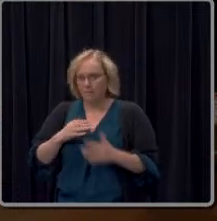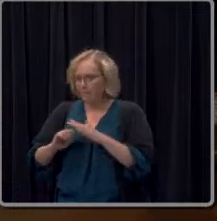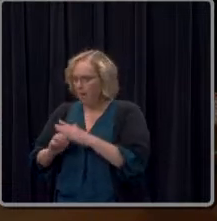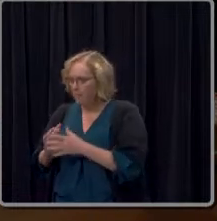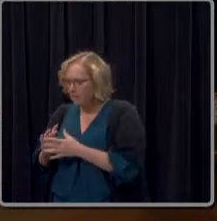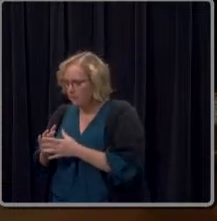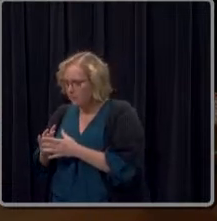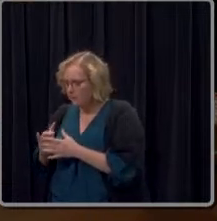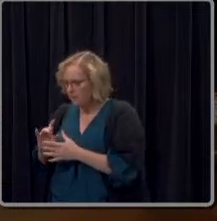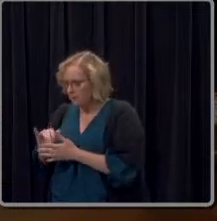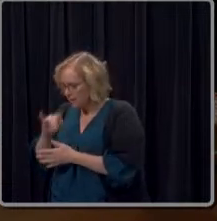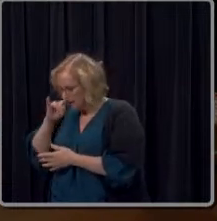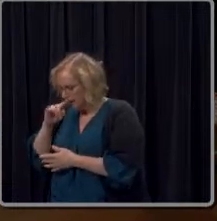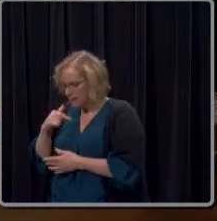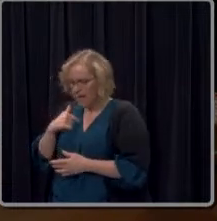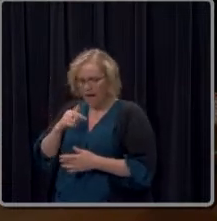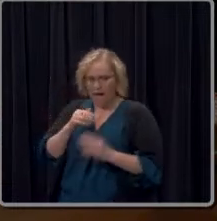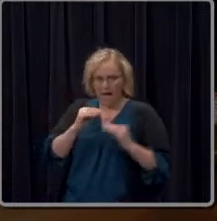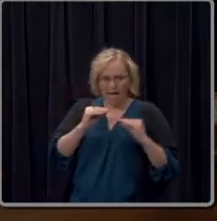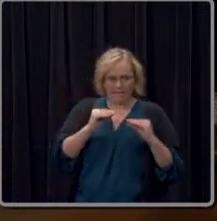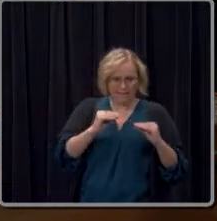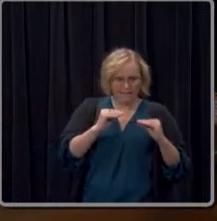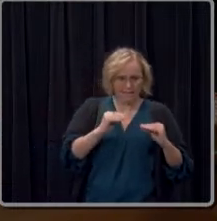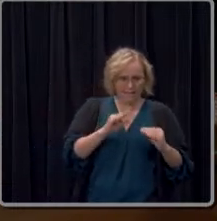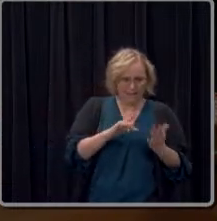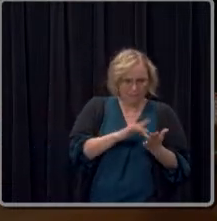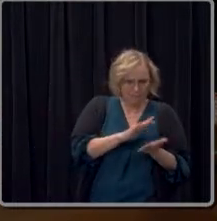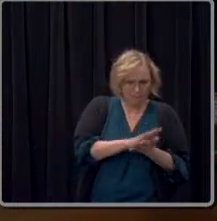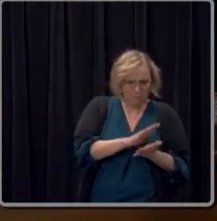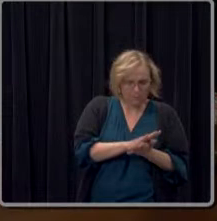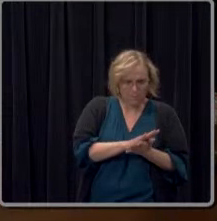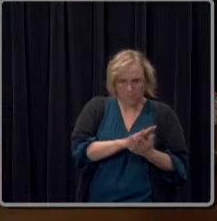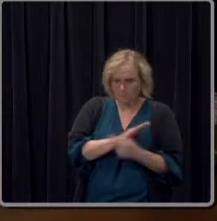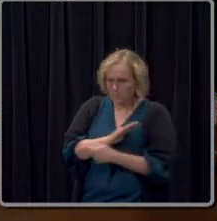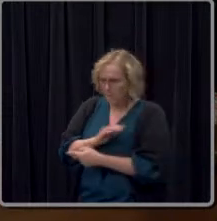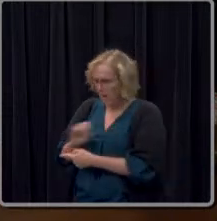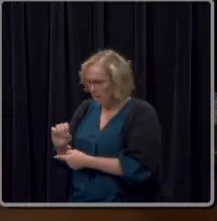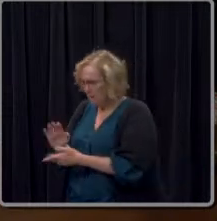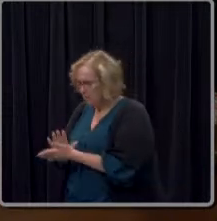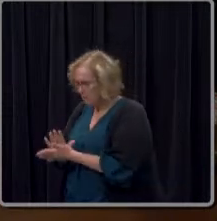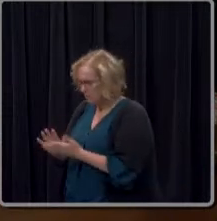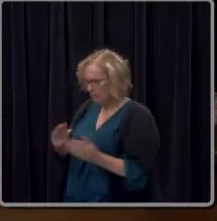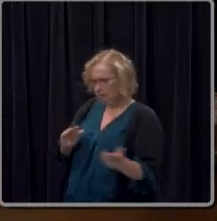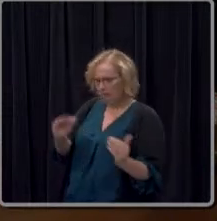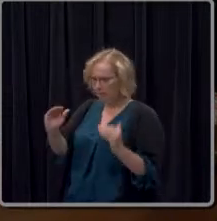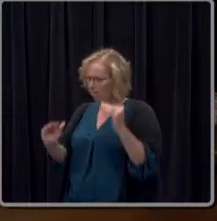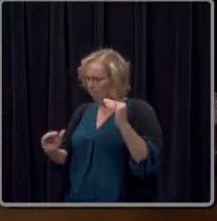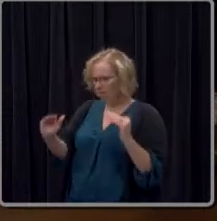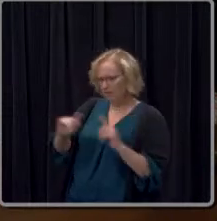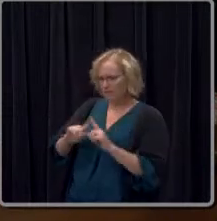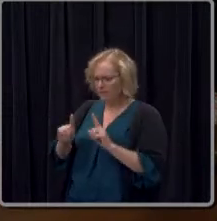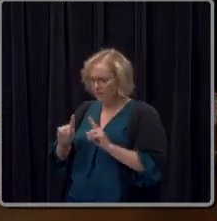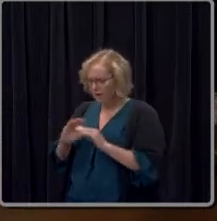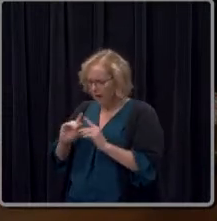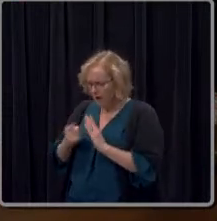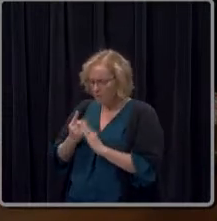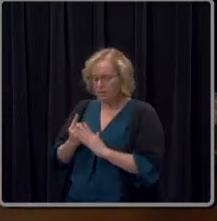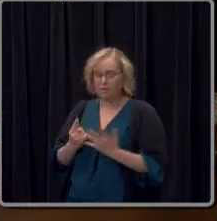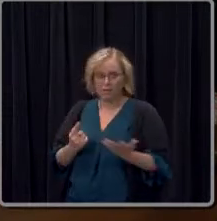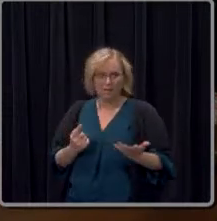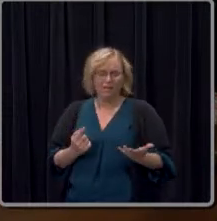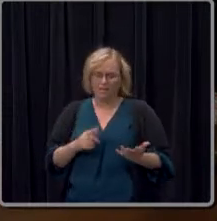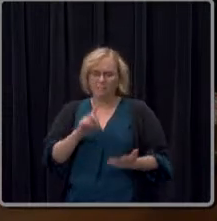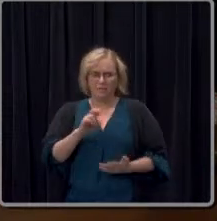if I'm a middle school teacher and I'm working these different hours? The reality is, Mr. Yeager, Dr. Yeager is absolutely correct. You're